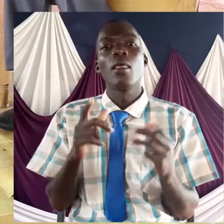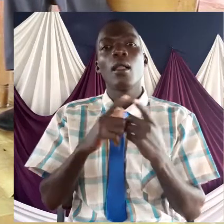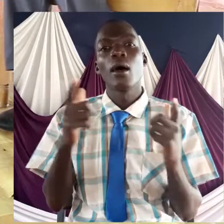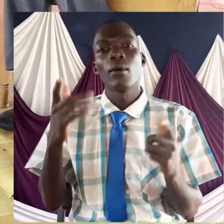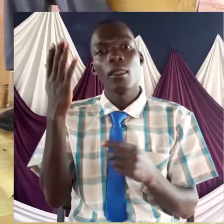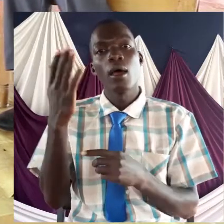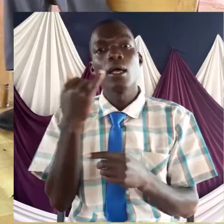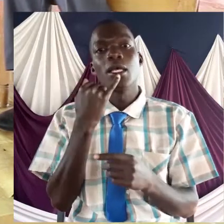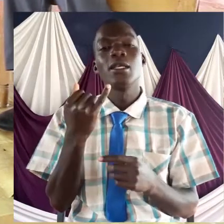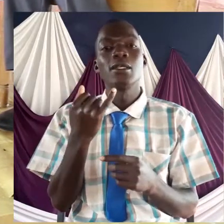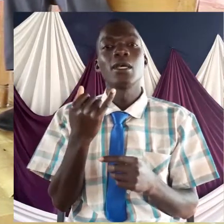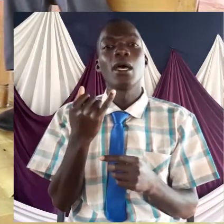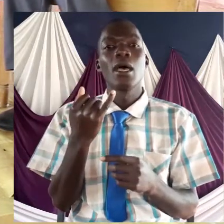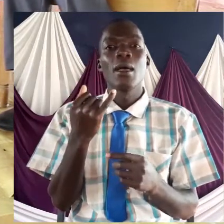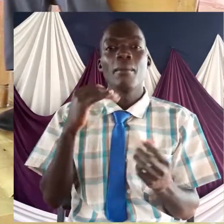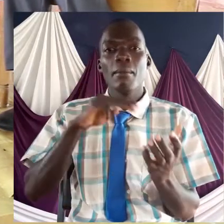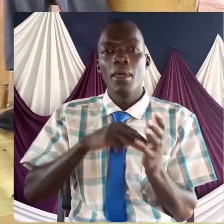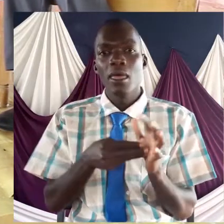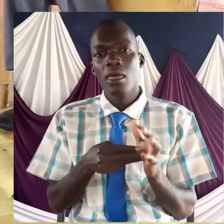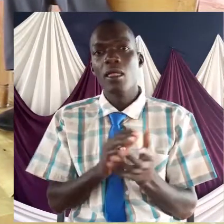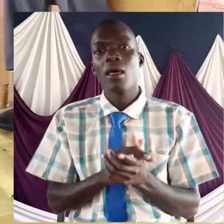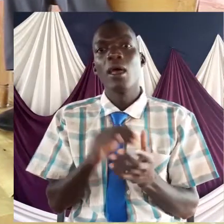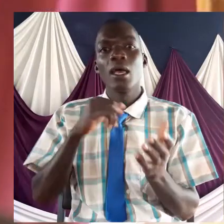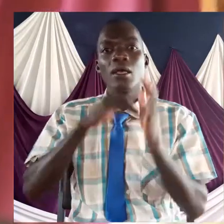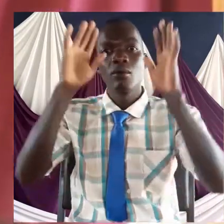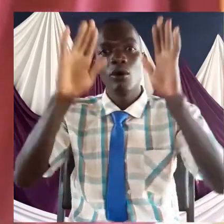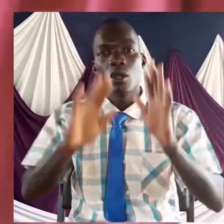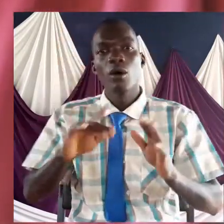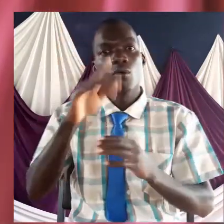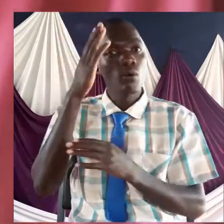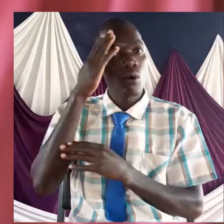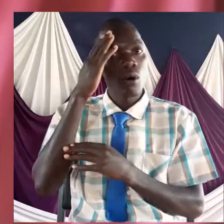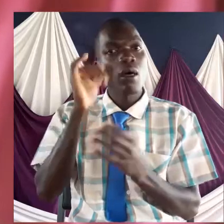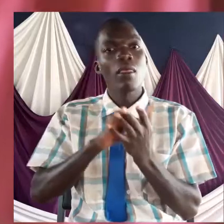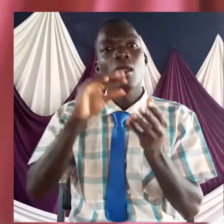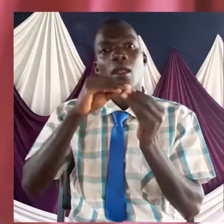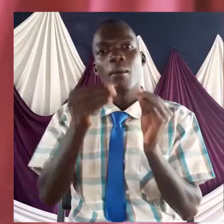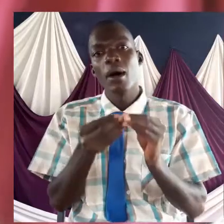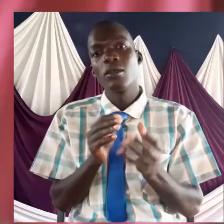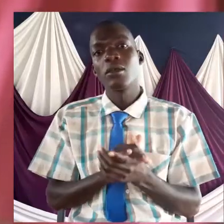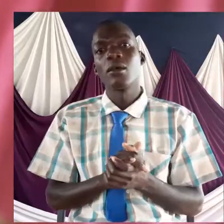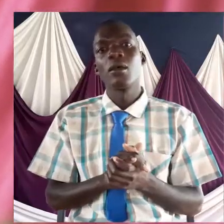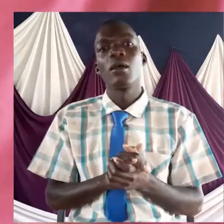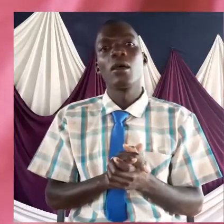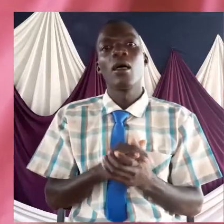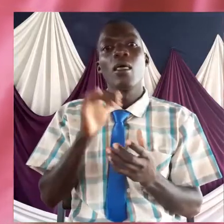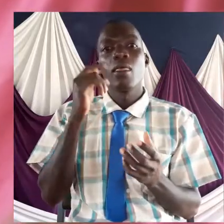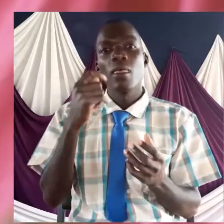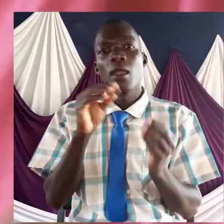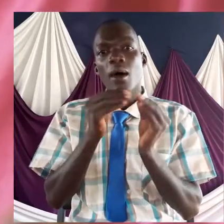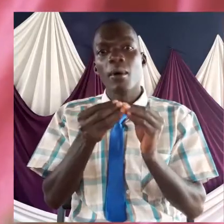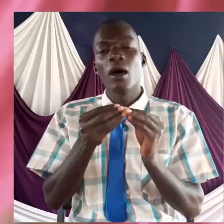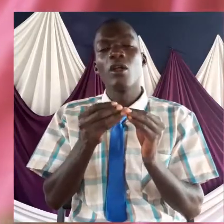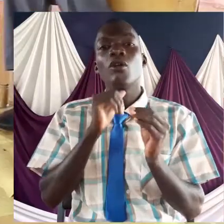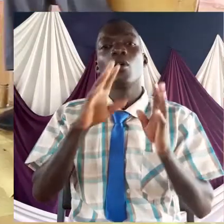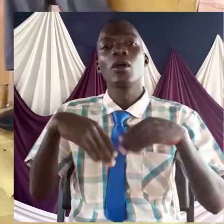there is also vague, it is important to note that even the numberings, the numberings are not